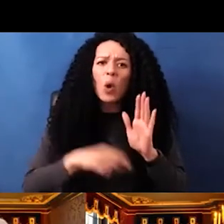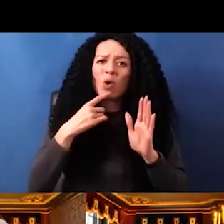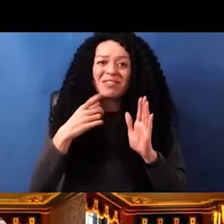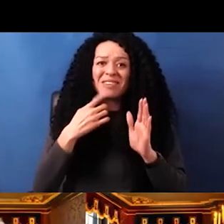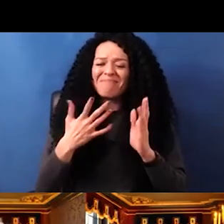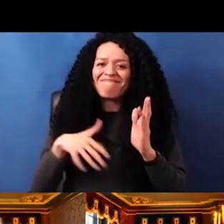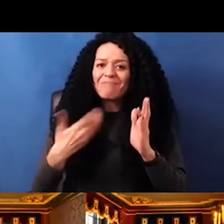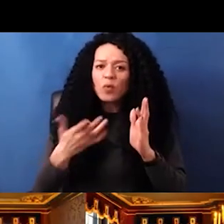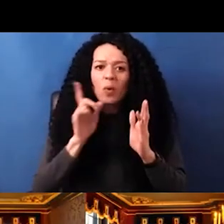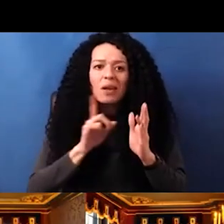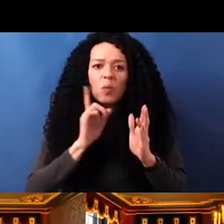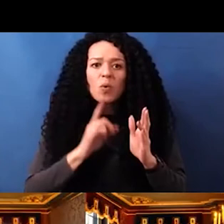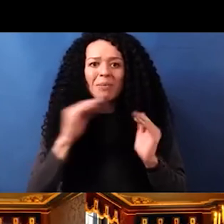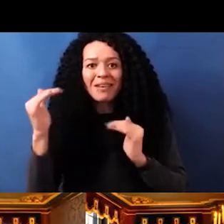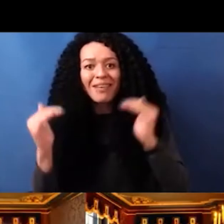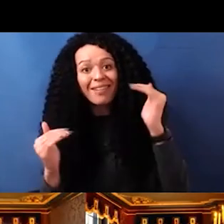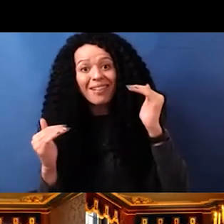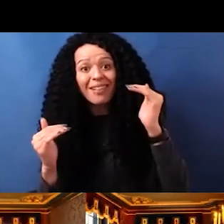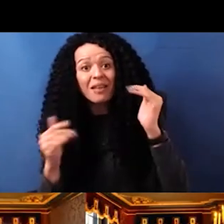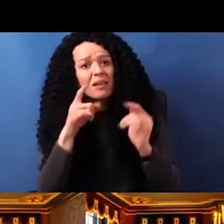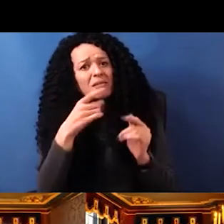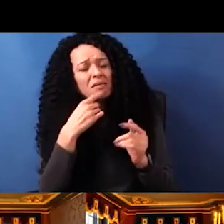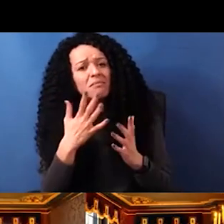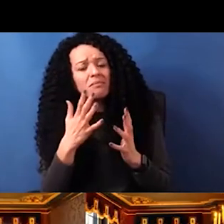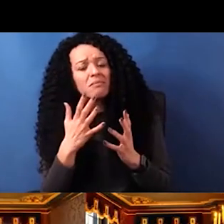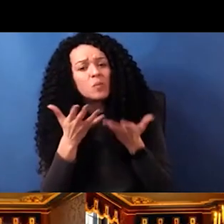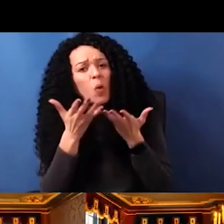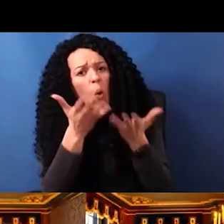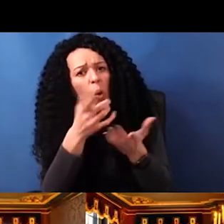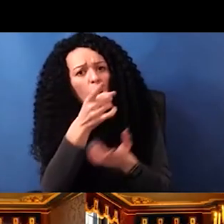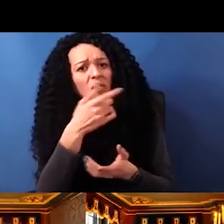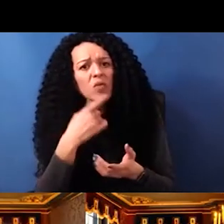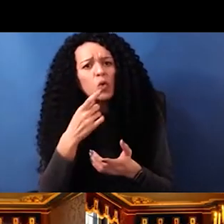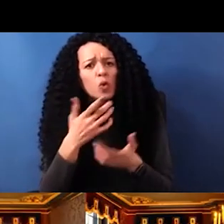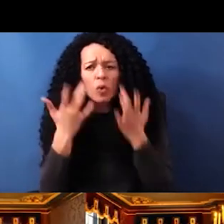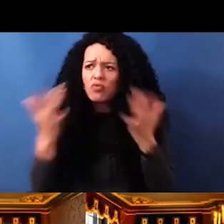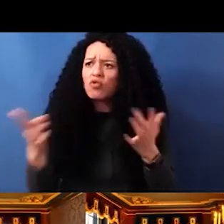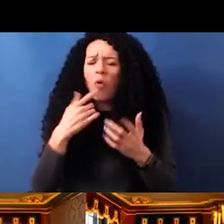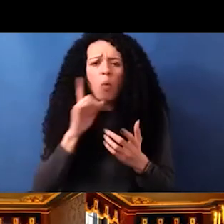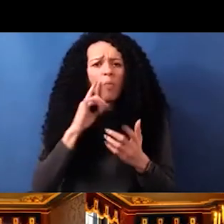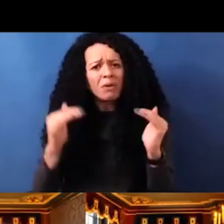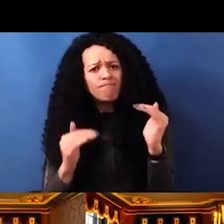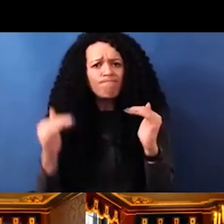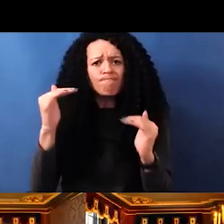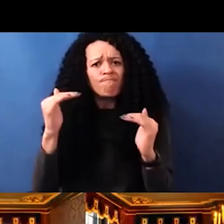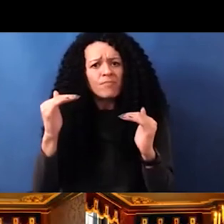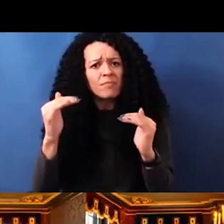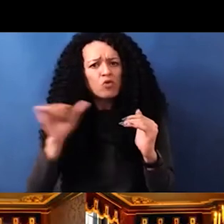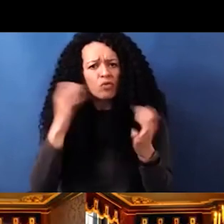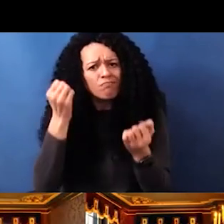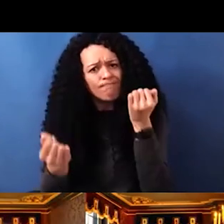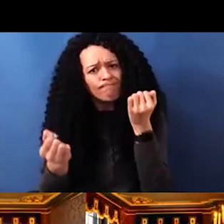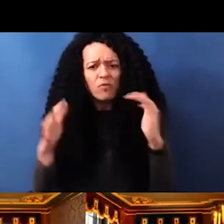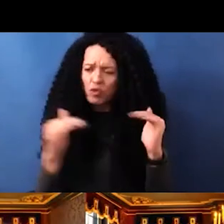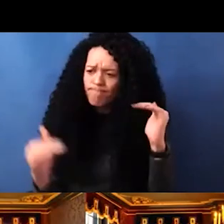and we are deeply indebted to you, Mr. Mill, for daring to show their iniquity and injustice. The law in the United States, you